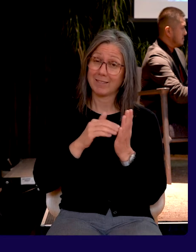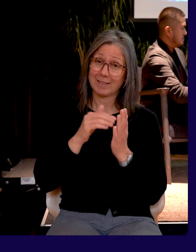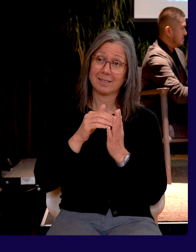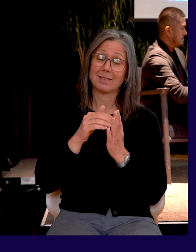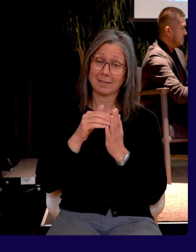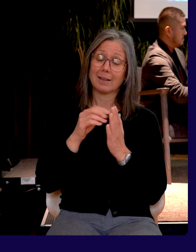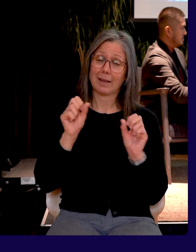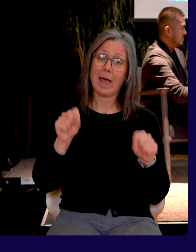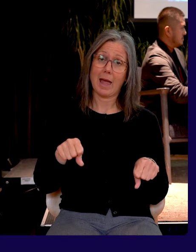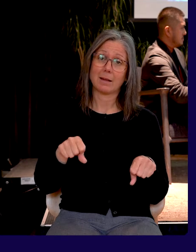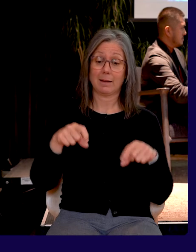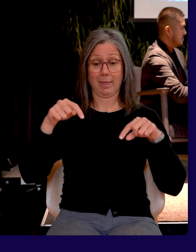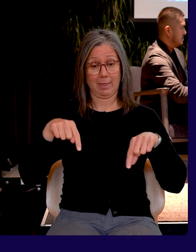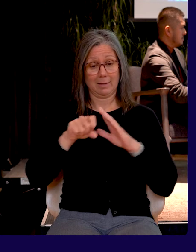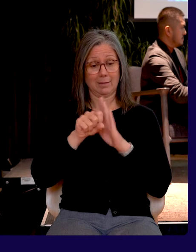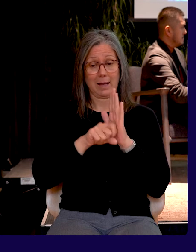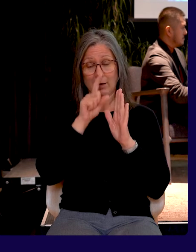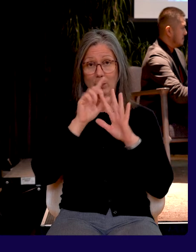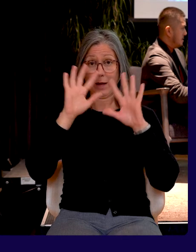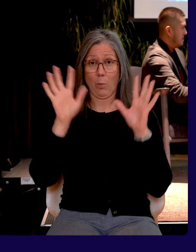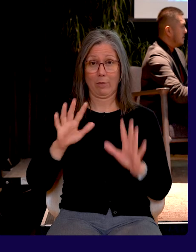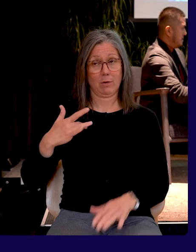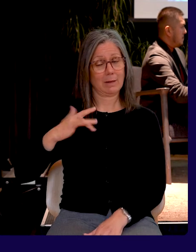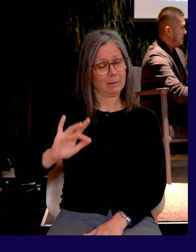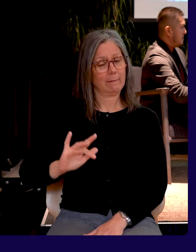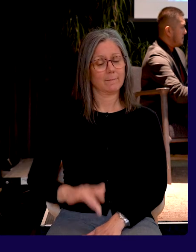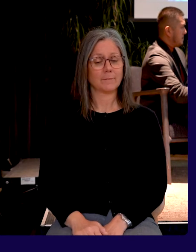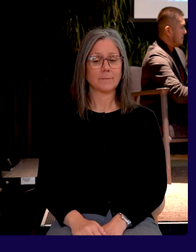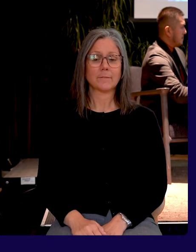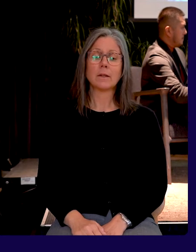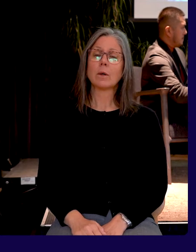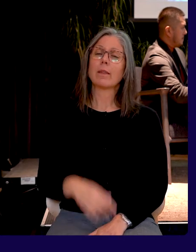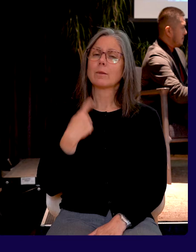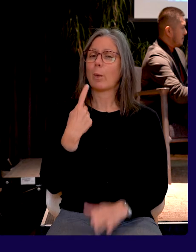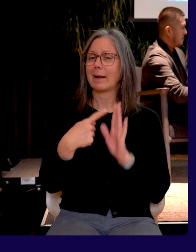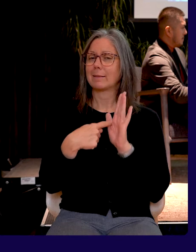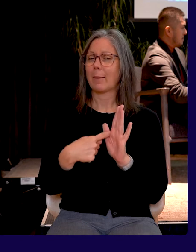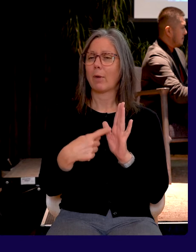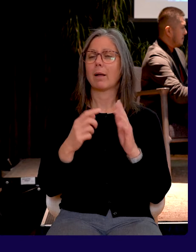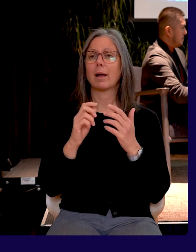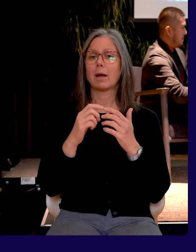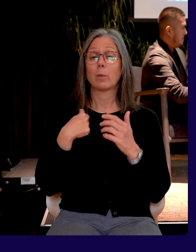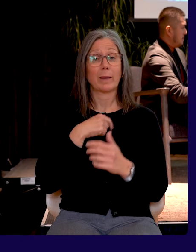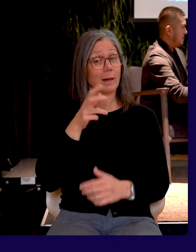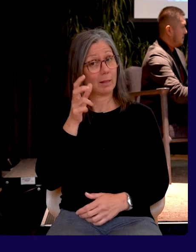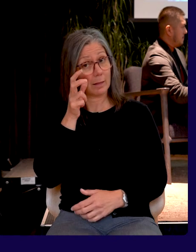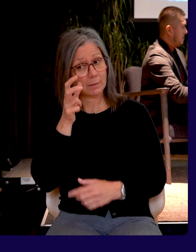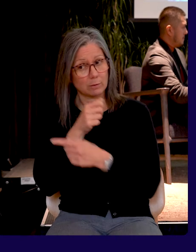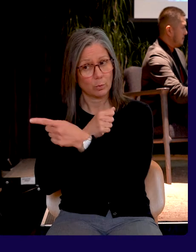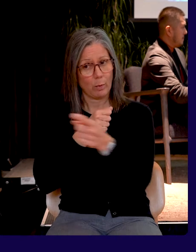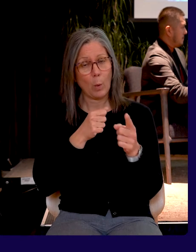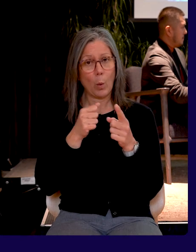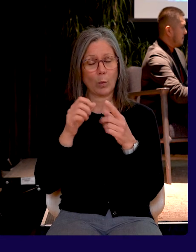quite often, in a state that's very weather sensitive. So that's just one example of how we listen to our